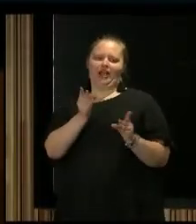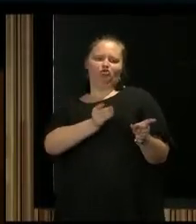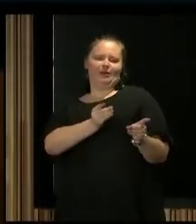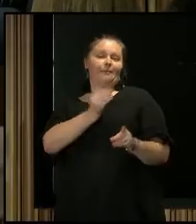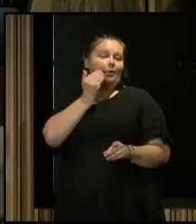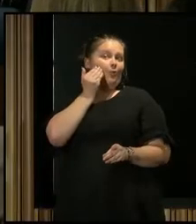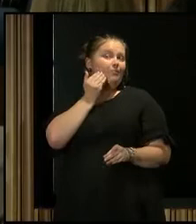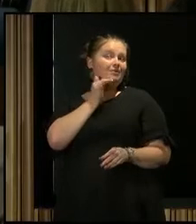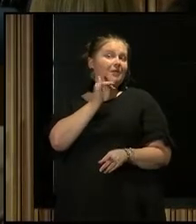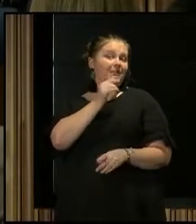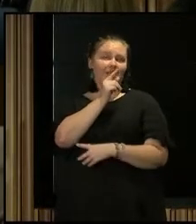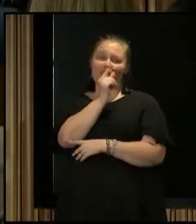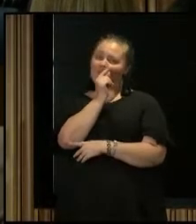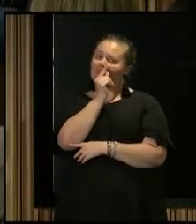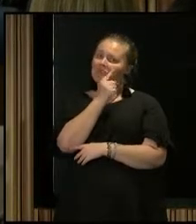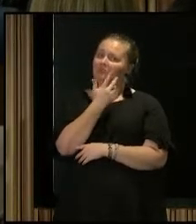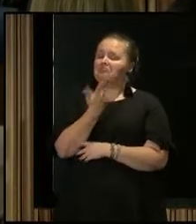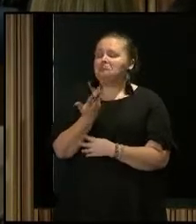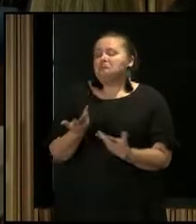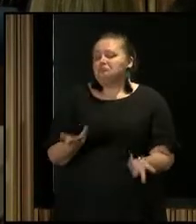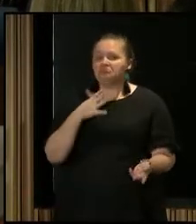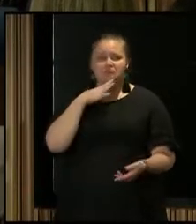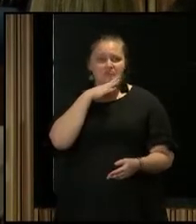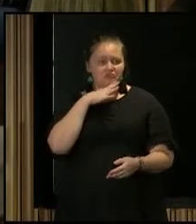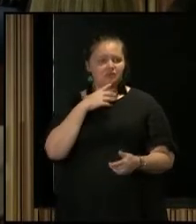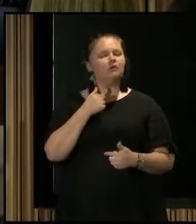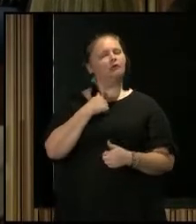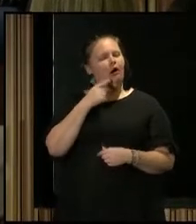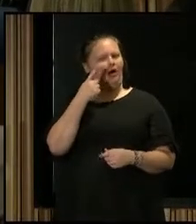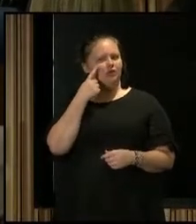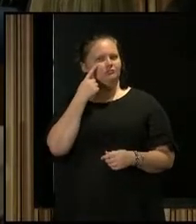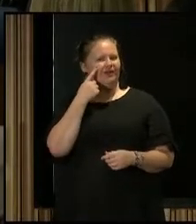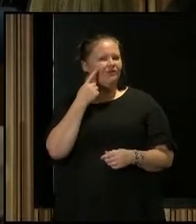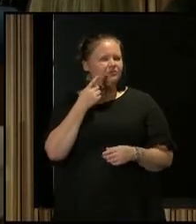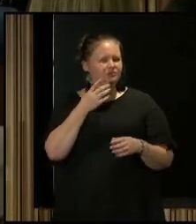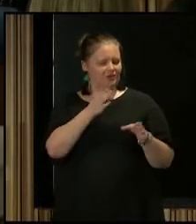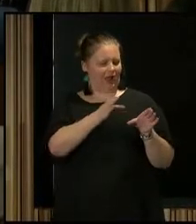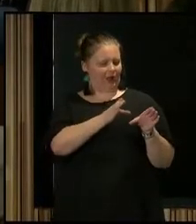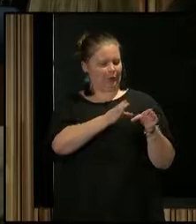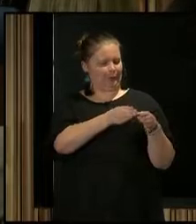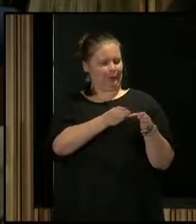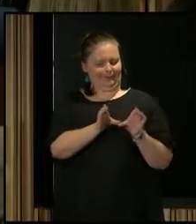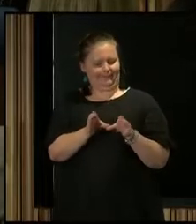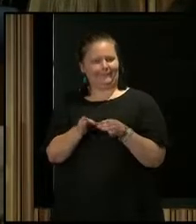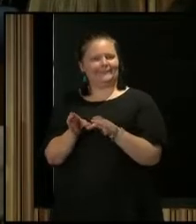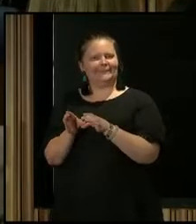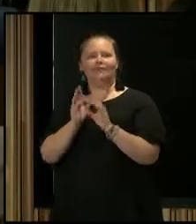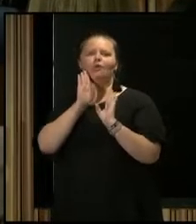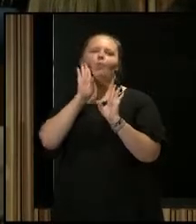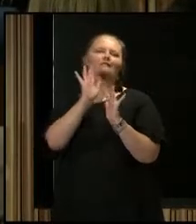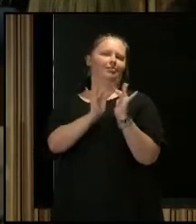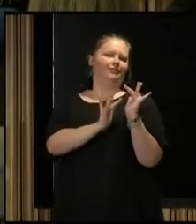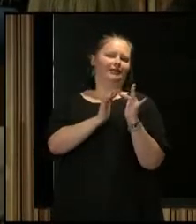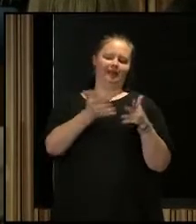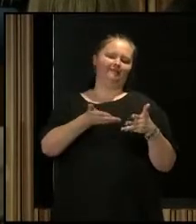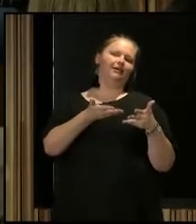perhaps. Yeah, I'm not sure. I mean, I have noticed that there are pockets of the wonderful internet that has given